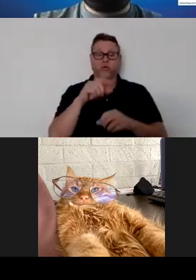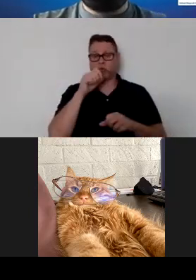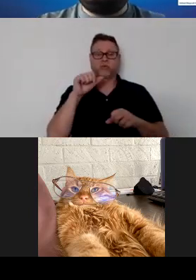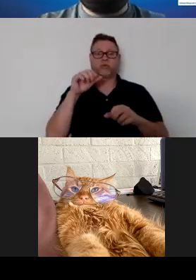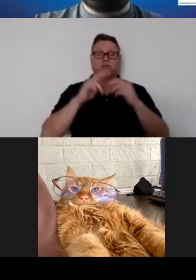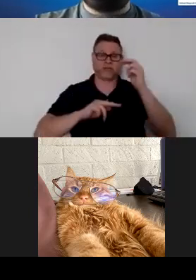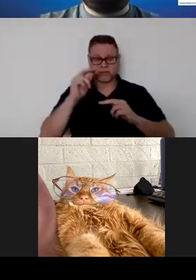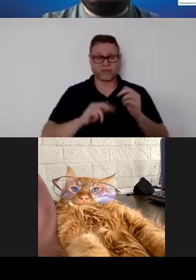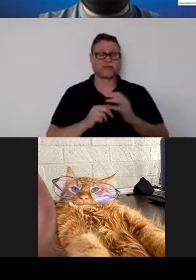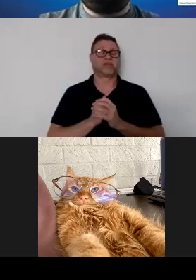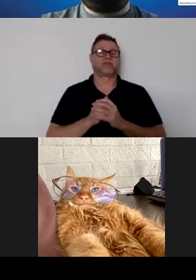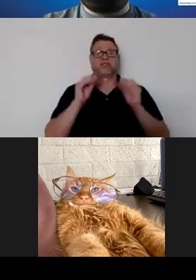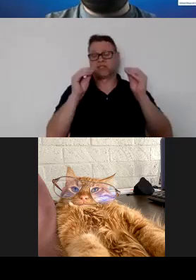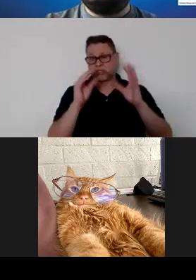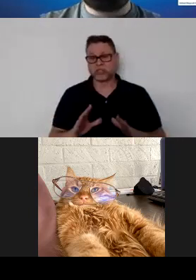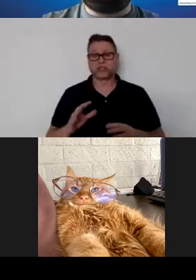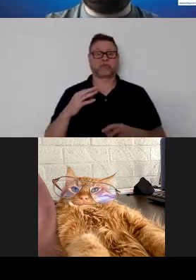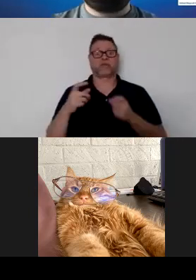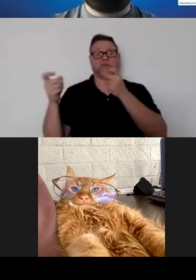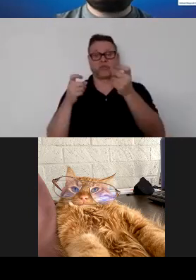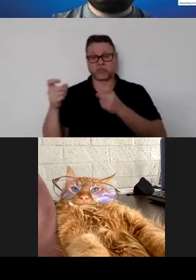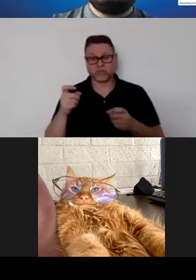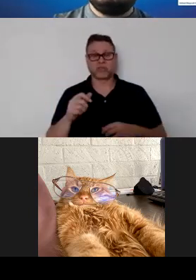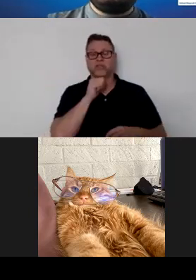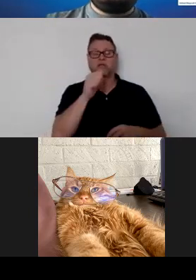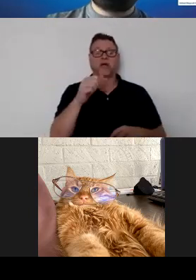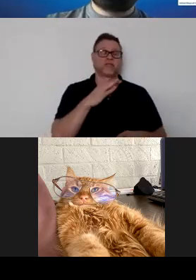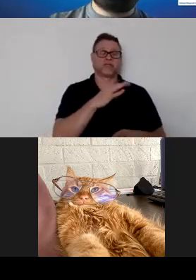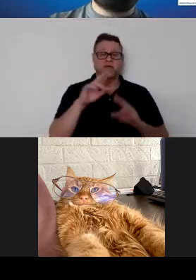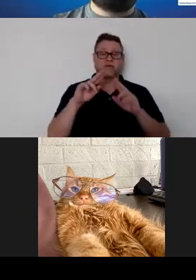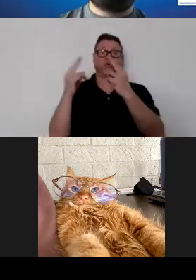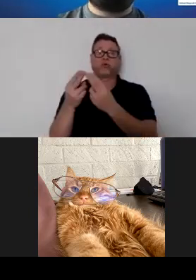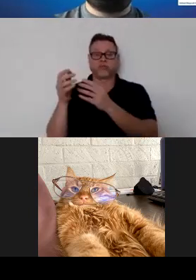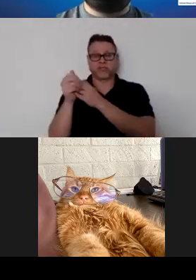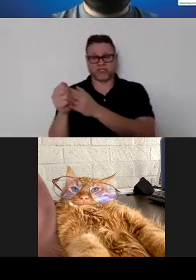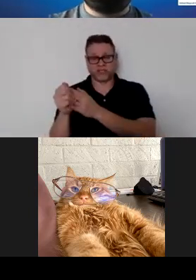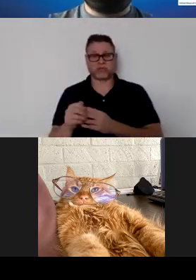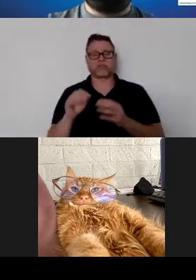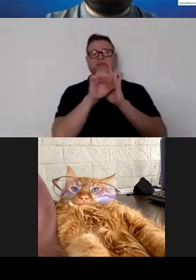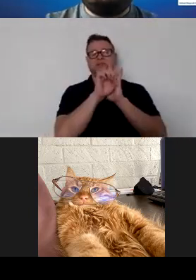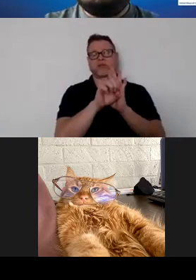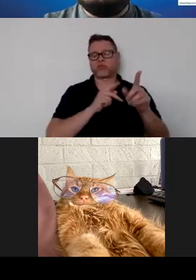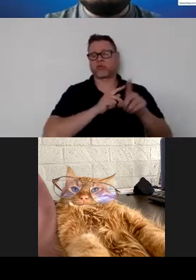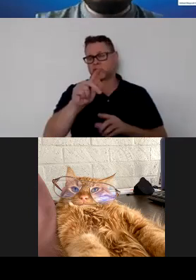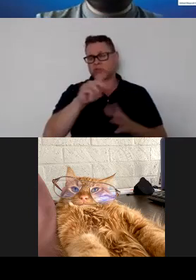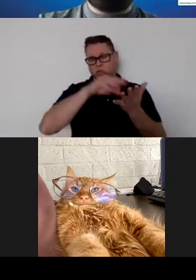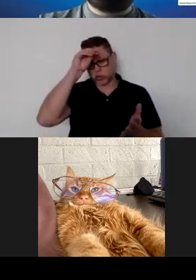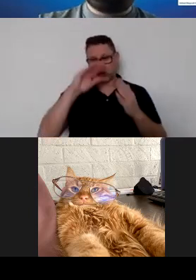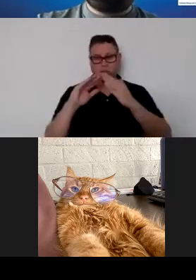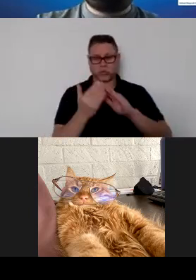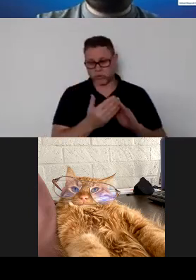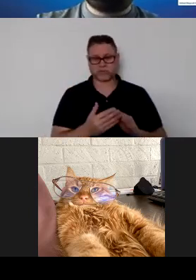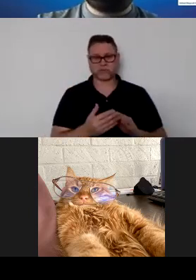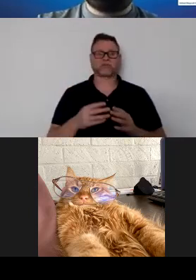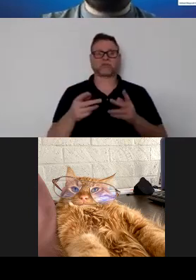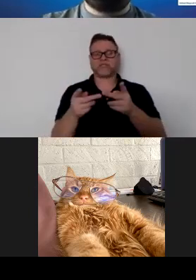teachers, administrators, non-teaching staff, and union leaders. Examples of this include professional learning communities,